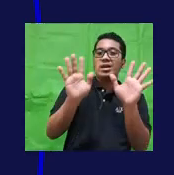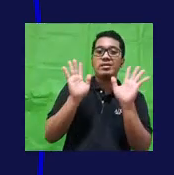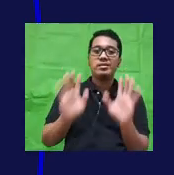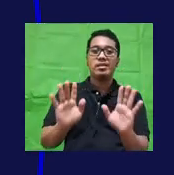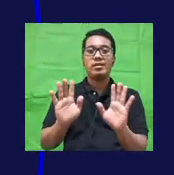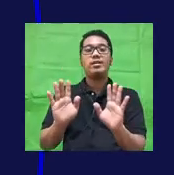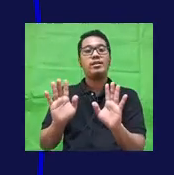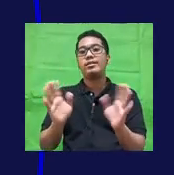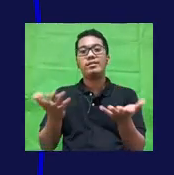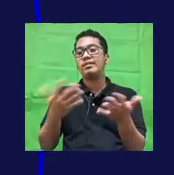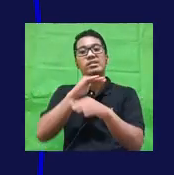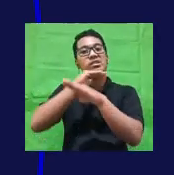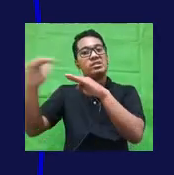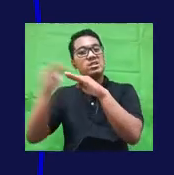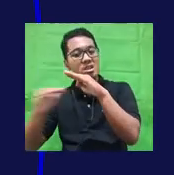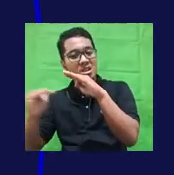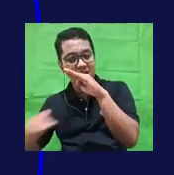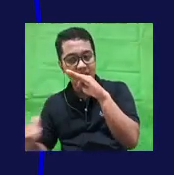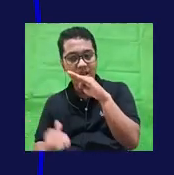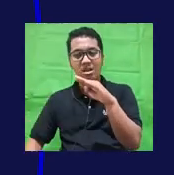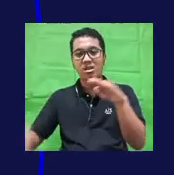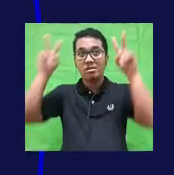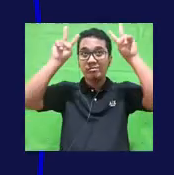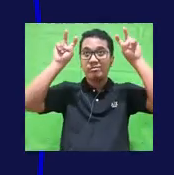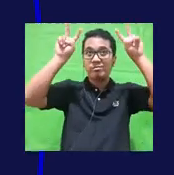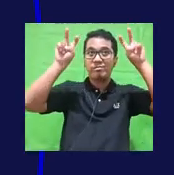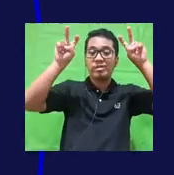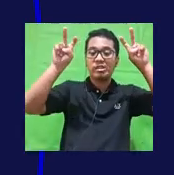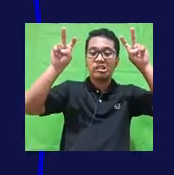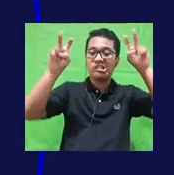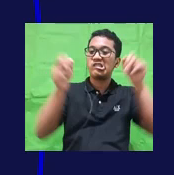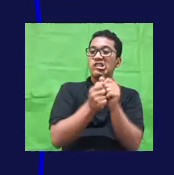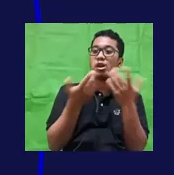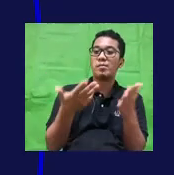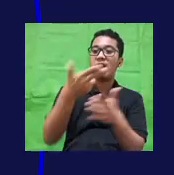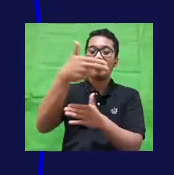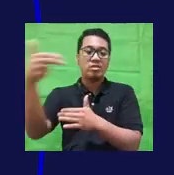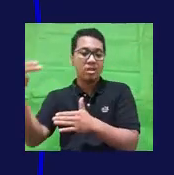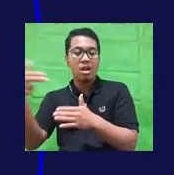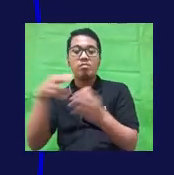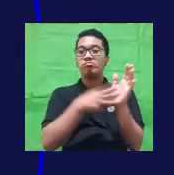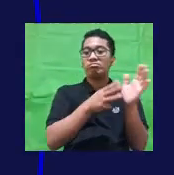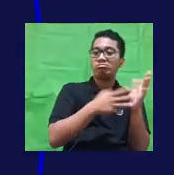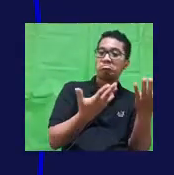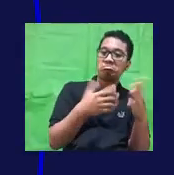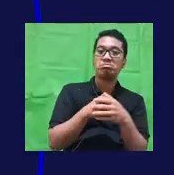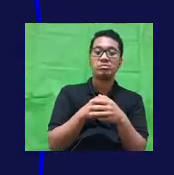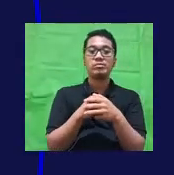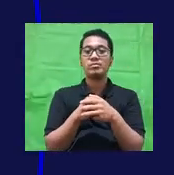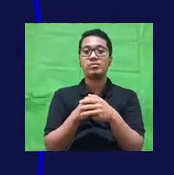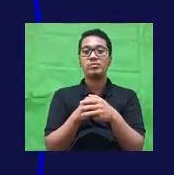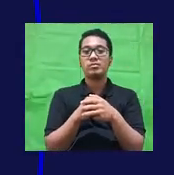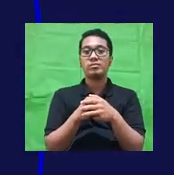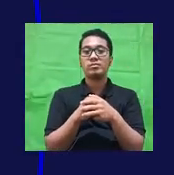layers and so many things that I wanted to connect with Indonesia, but it was not possible and I had not enough time